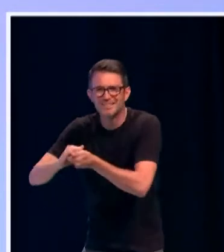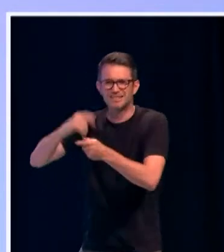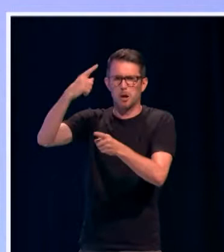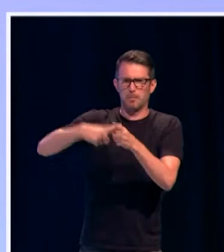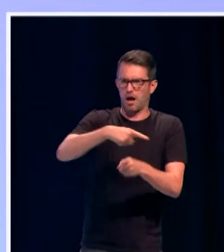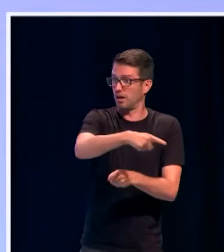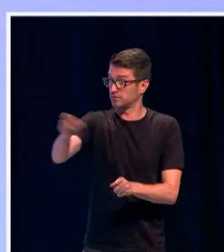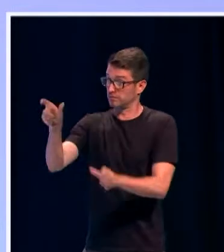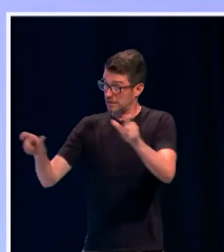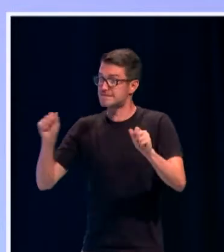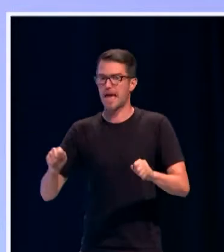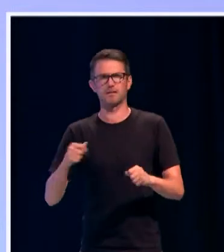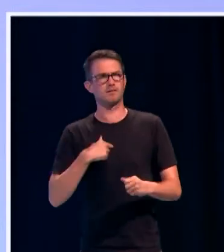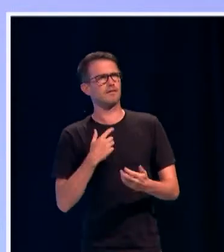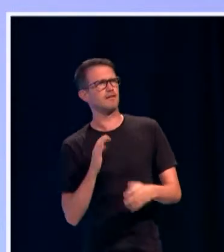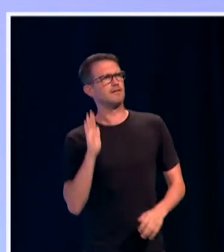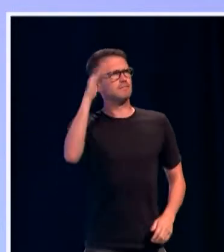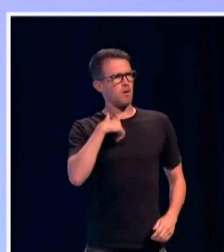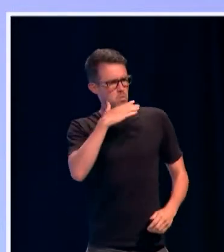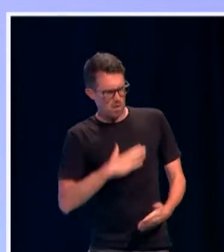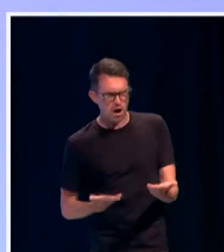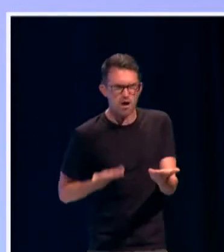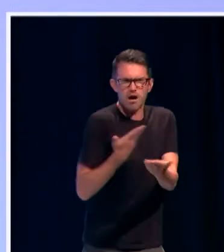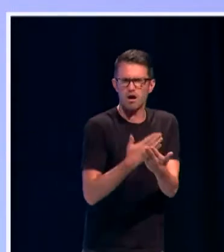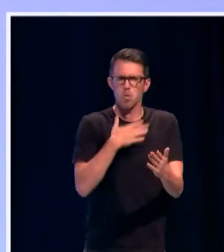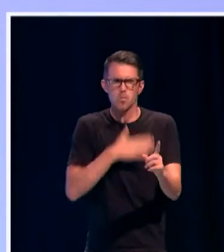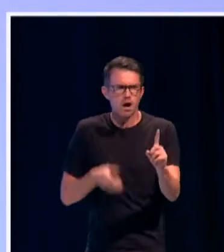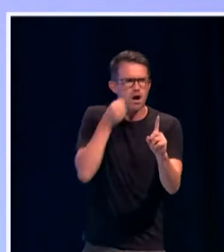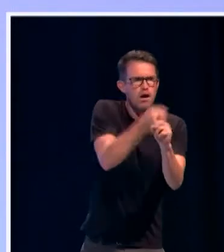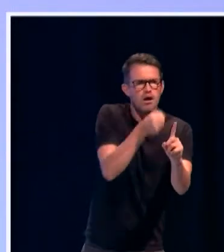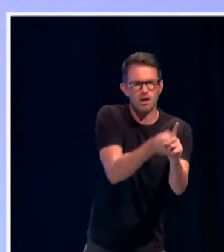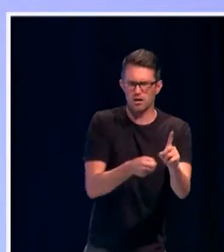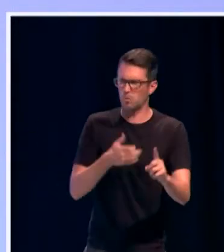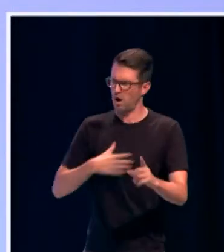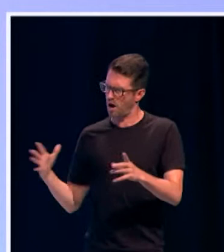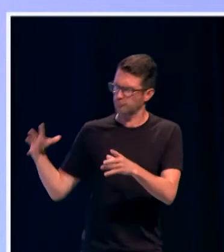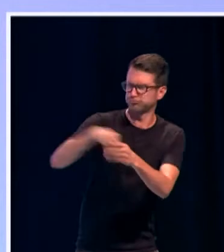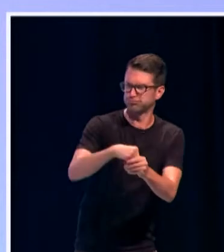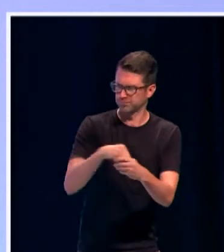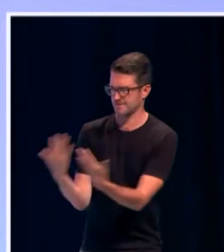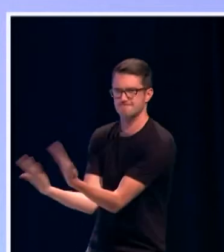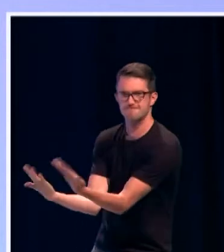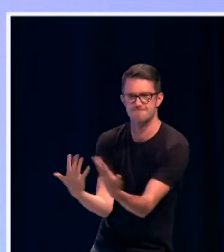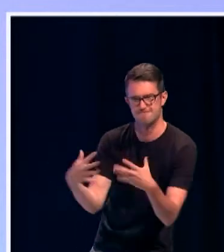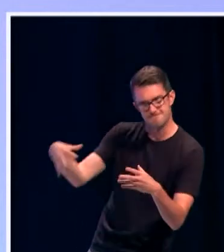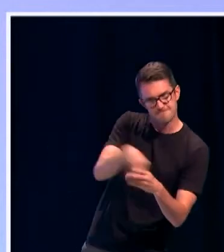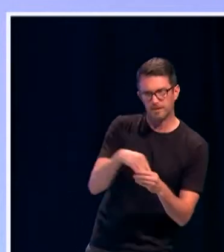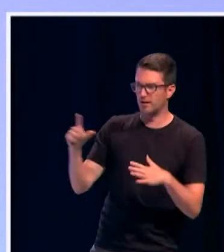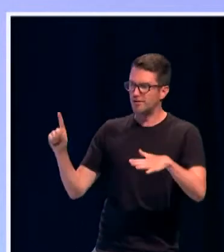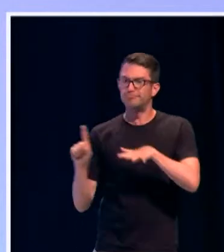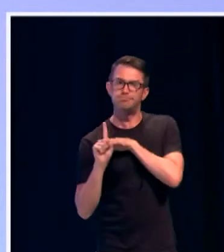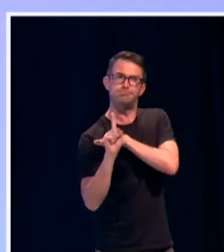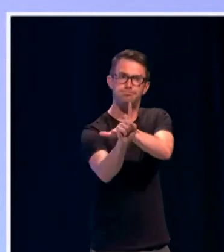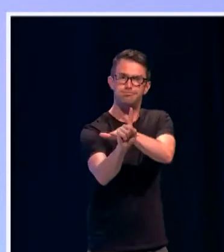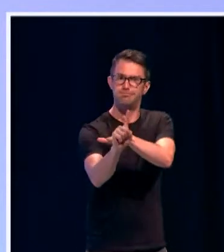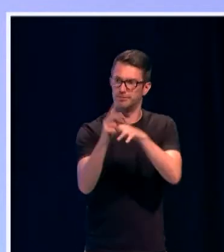at all levels and contribute as leaders and decision makers in their communities. Much of the support that we